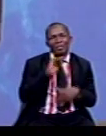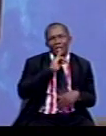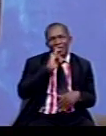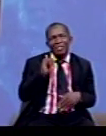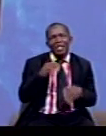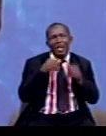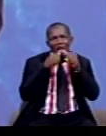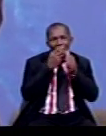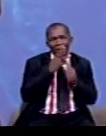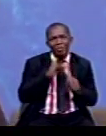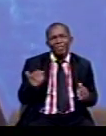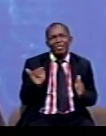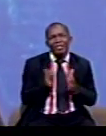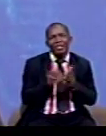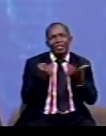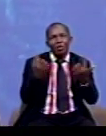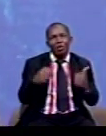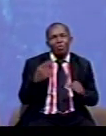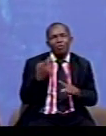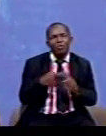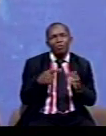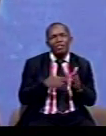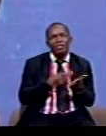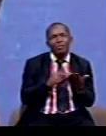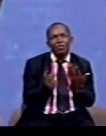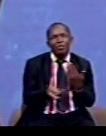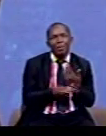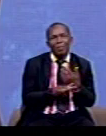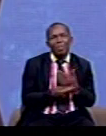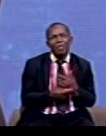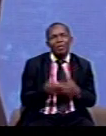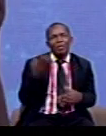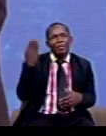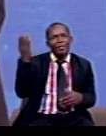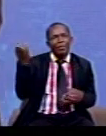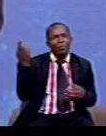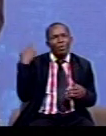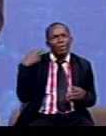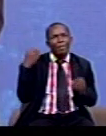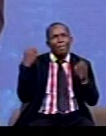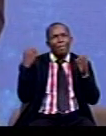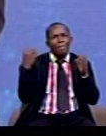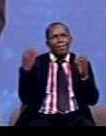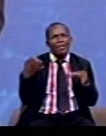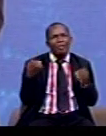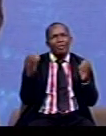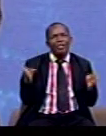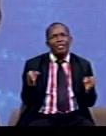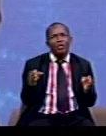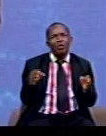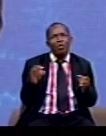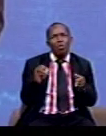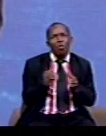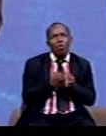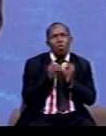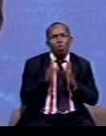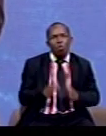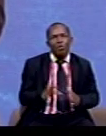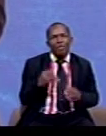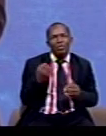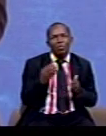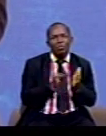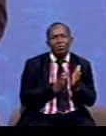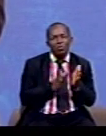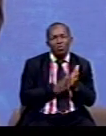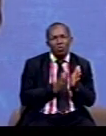lot of proprietors who could not afford to watch on for their students to miss this program. They